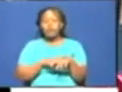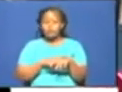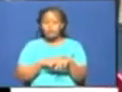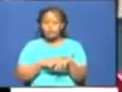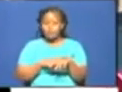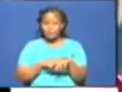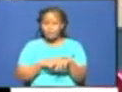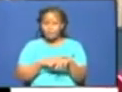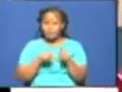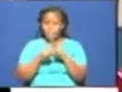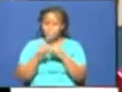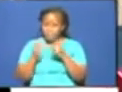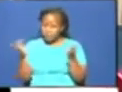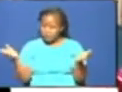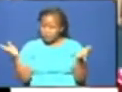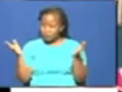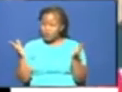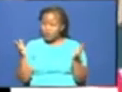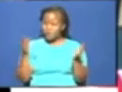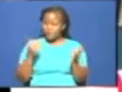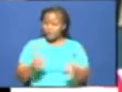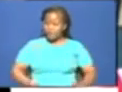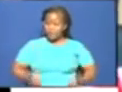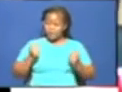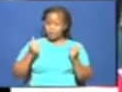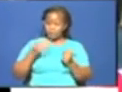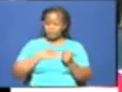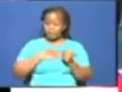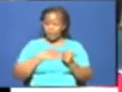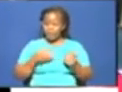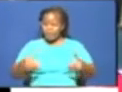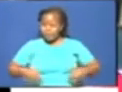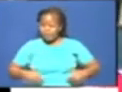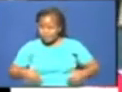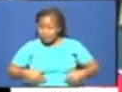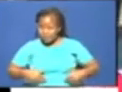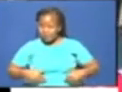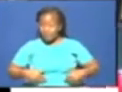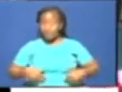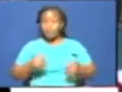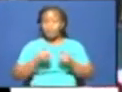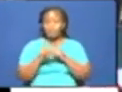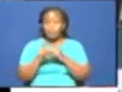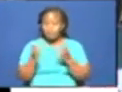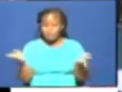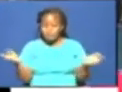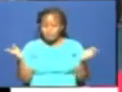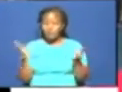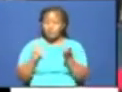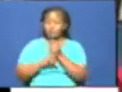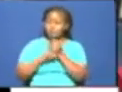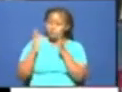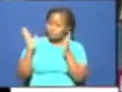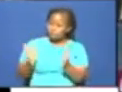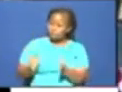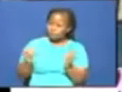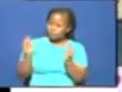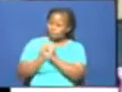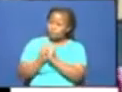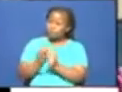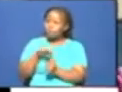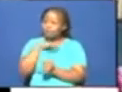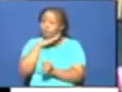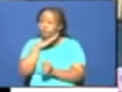This is the wife of my youth, love of my life, and partner to death,